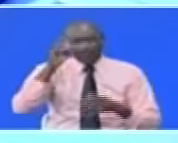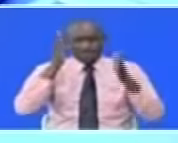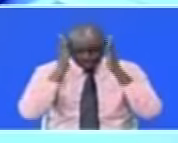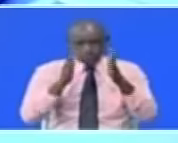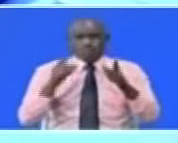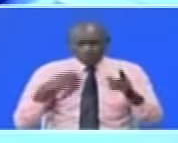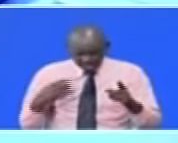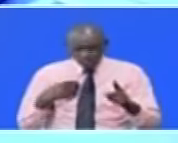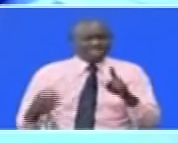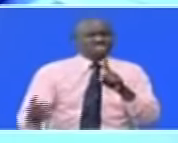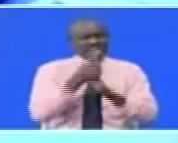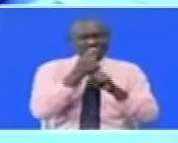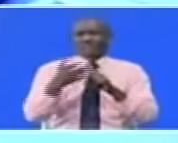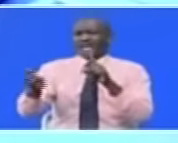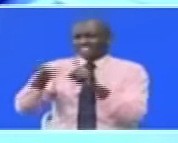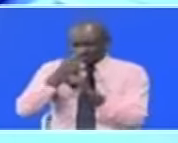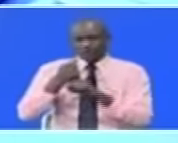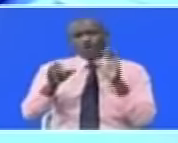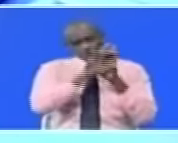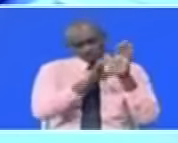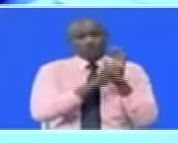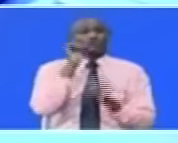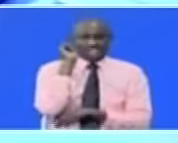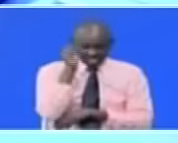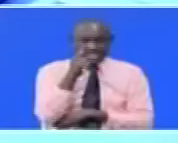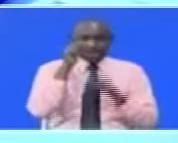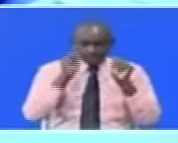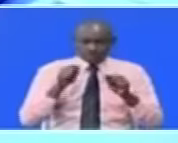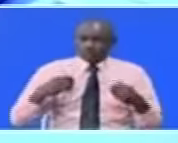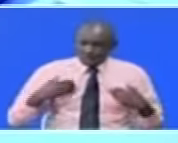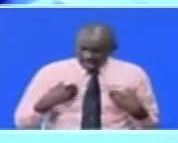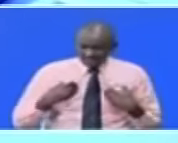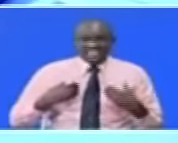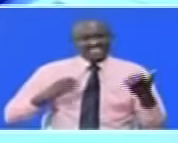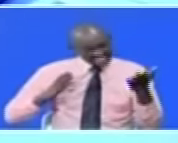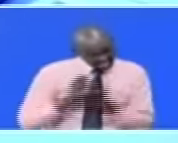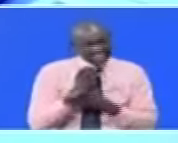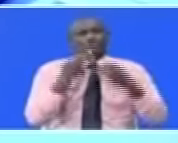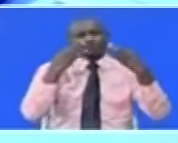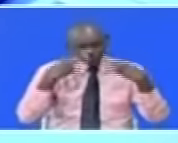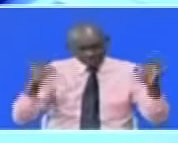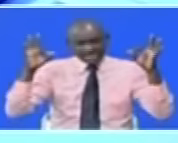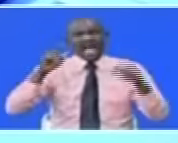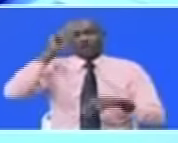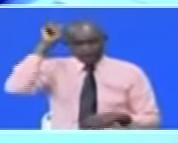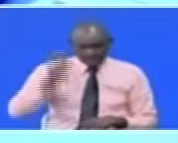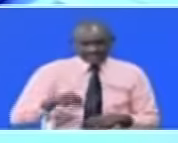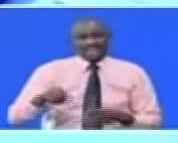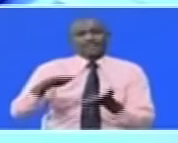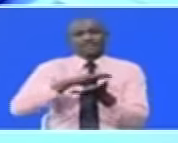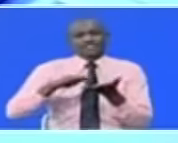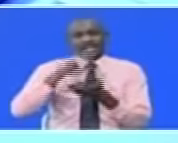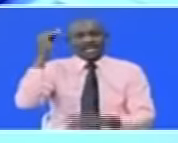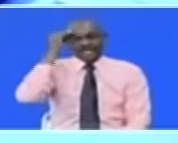actualizing the aspirations of the Constitution of Kenya to give every child a right to free and compulsory basic